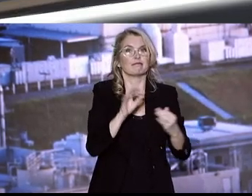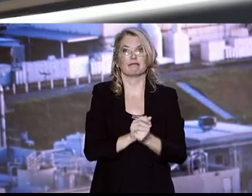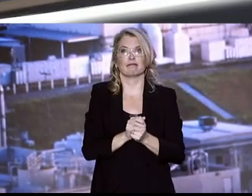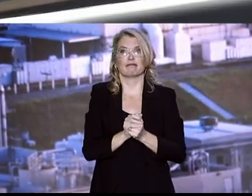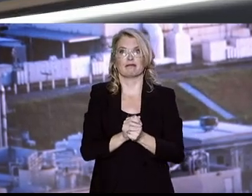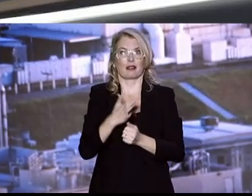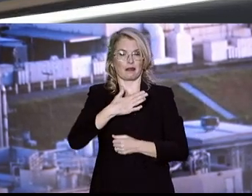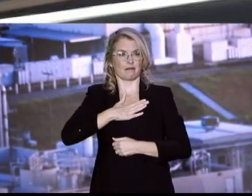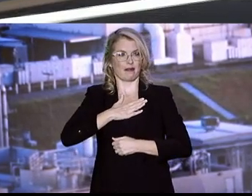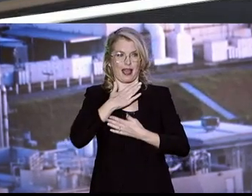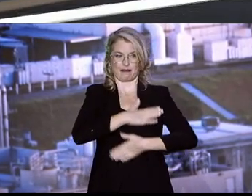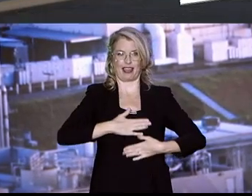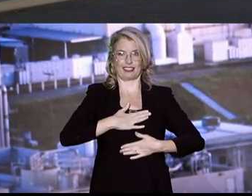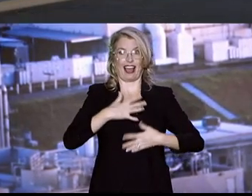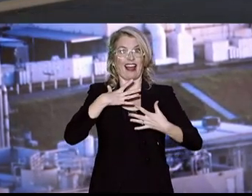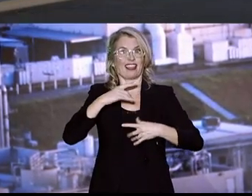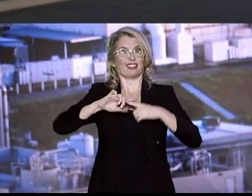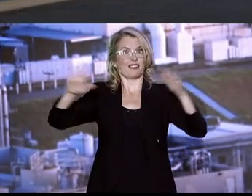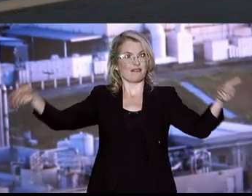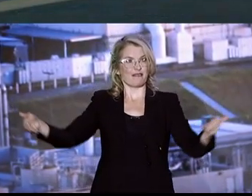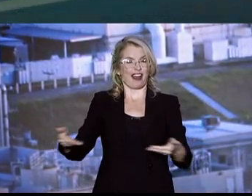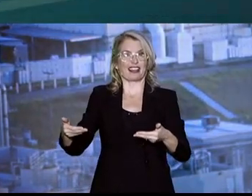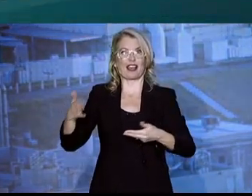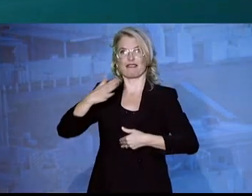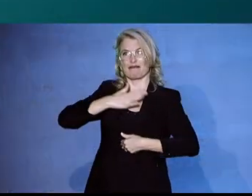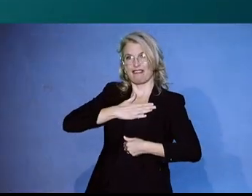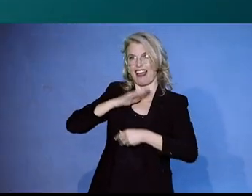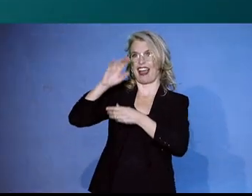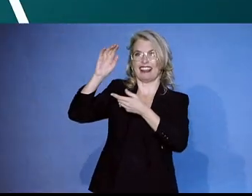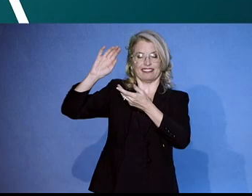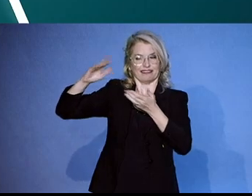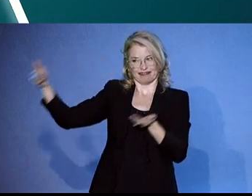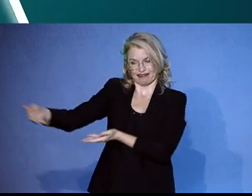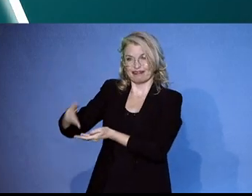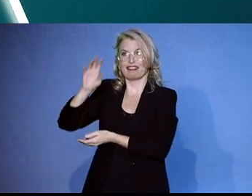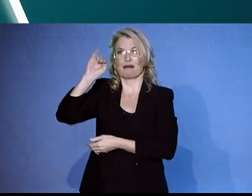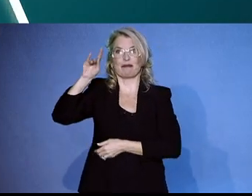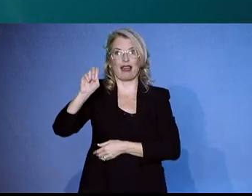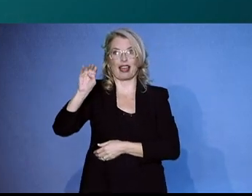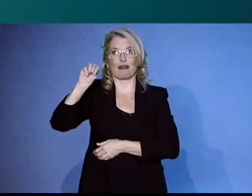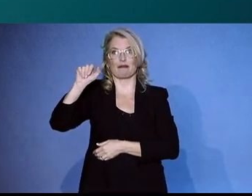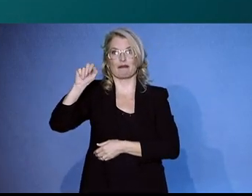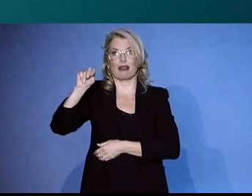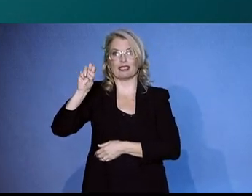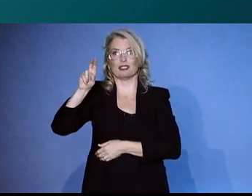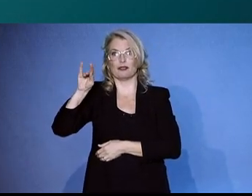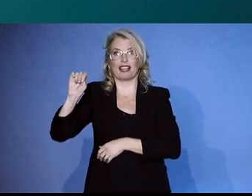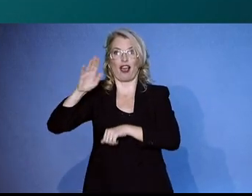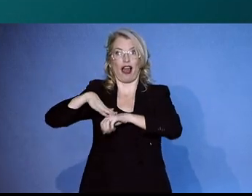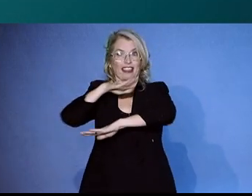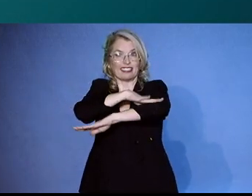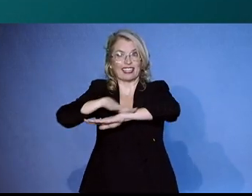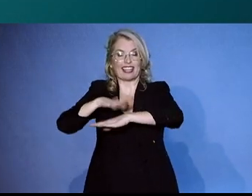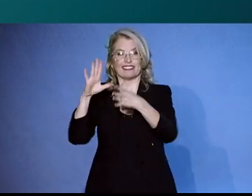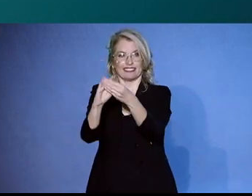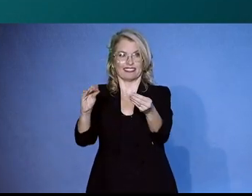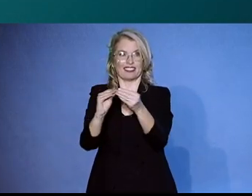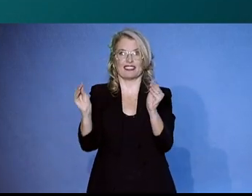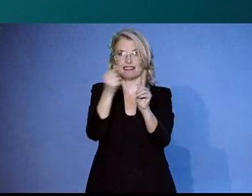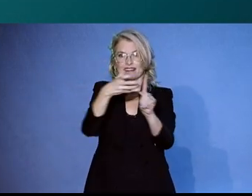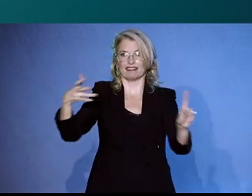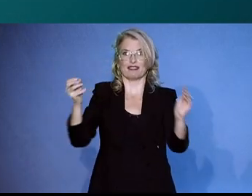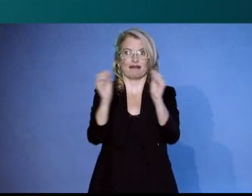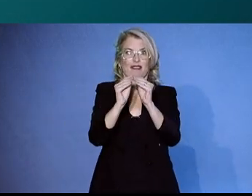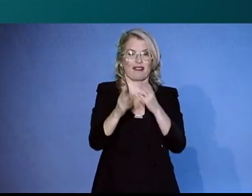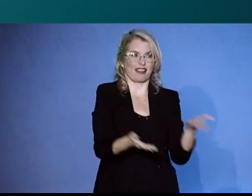it's my pleasure. I'd like to welcome Mike Mansuetti to me on the stage and to tell us more about